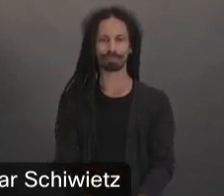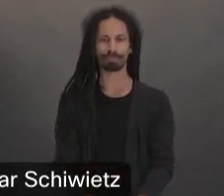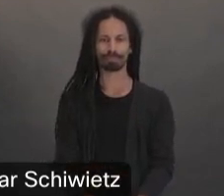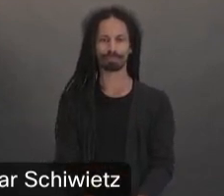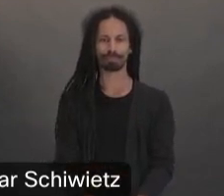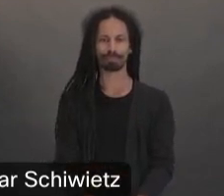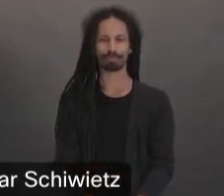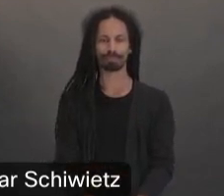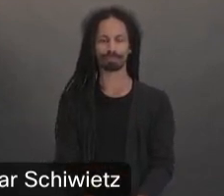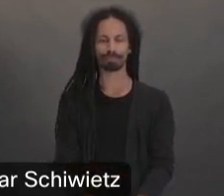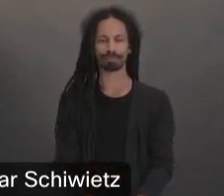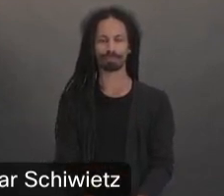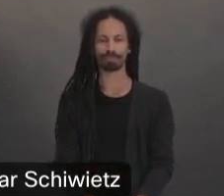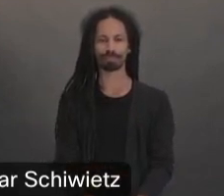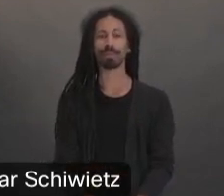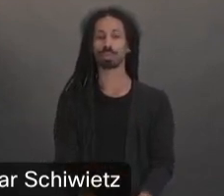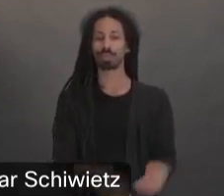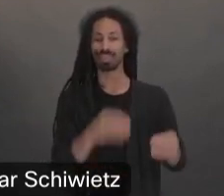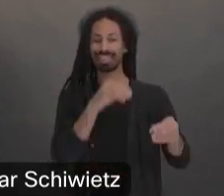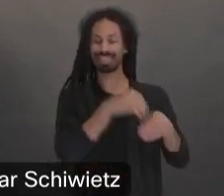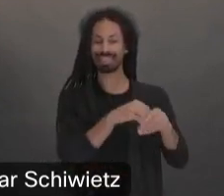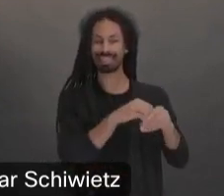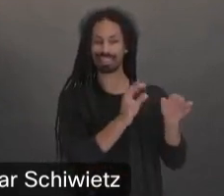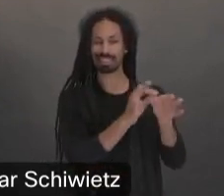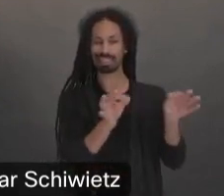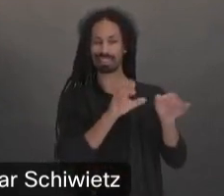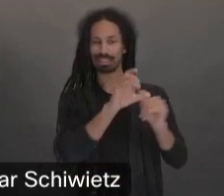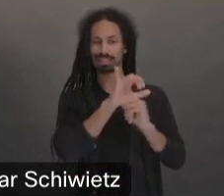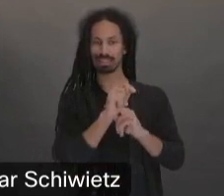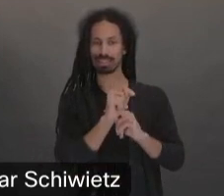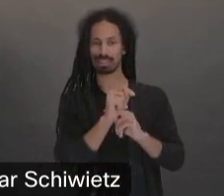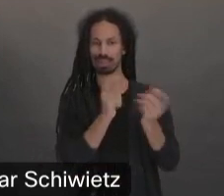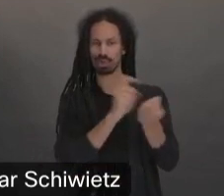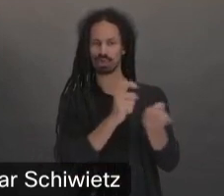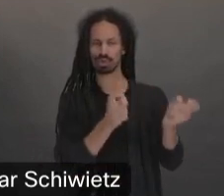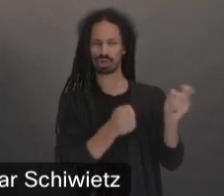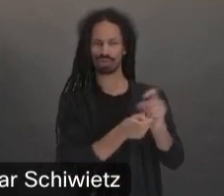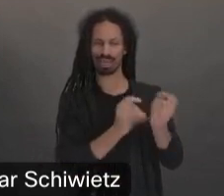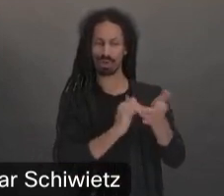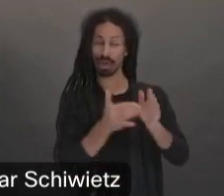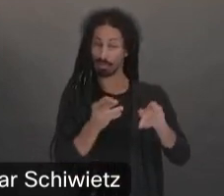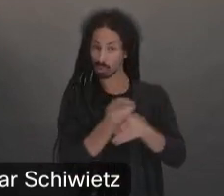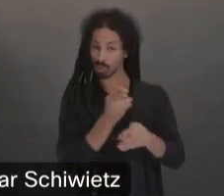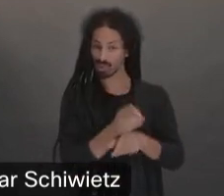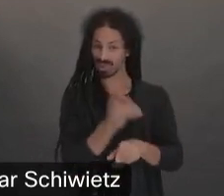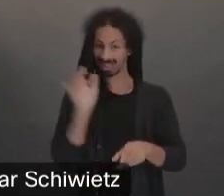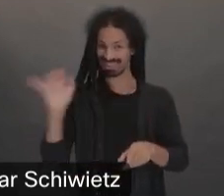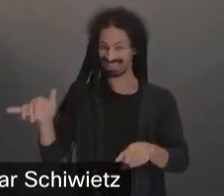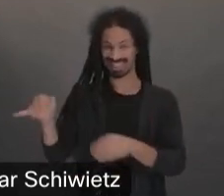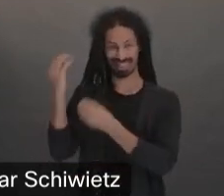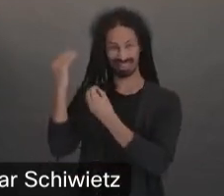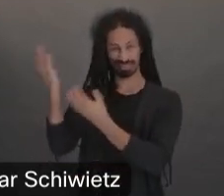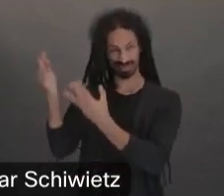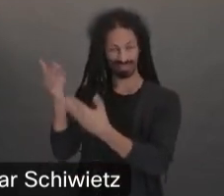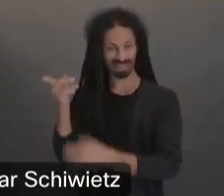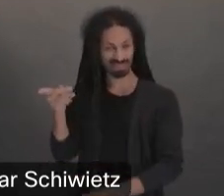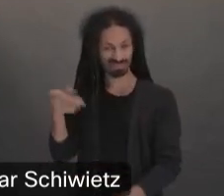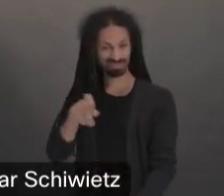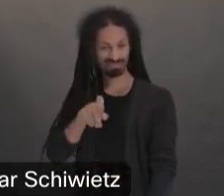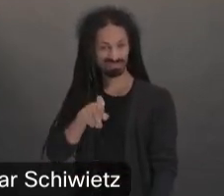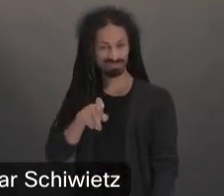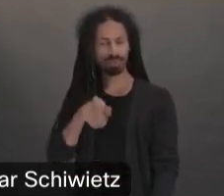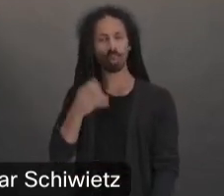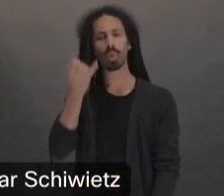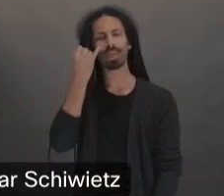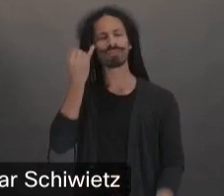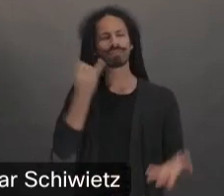Does an in-text citation change based on how I'm using information? So if I'm paraphrasing,